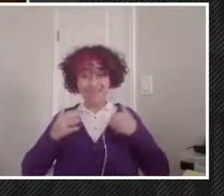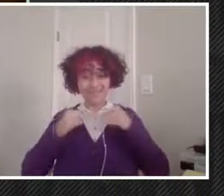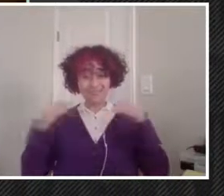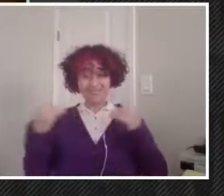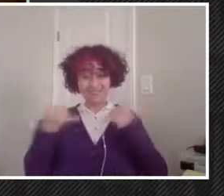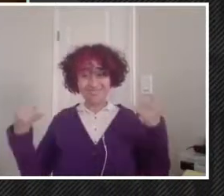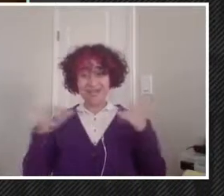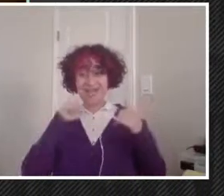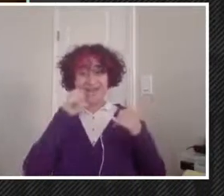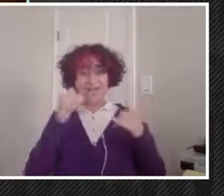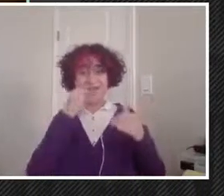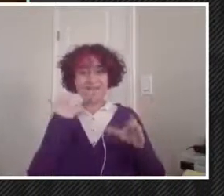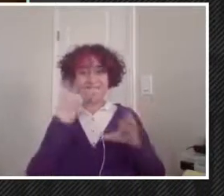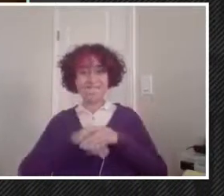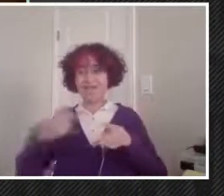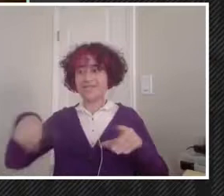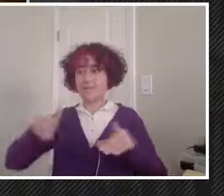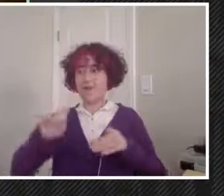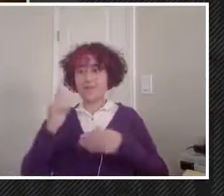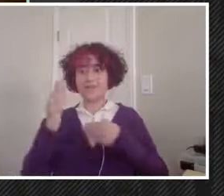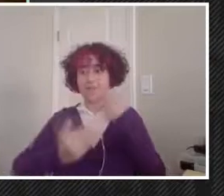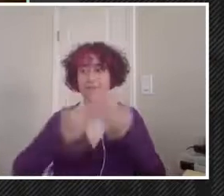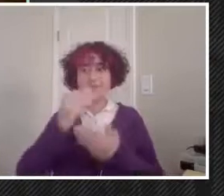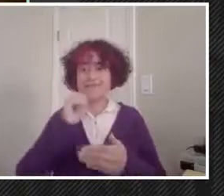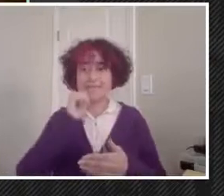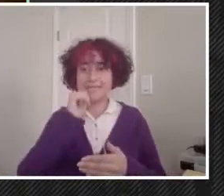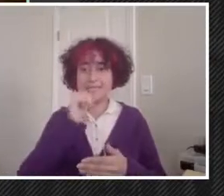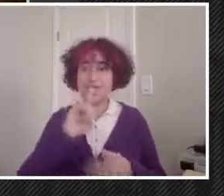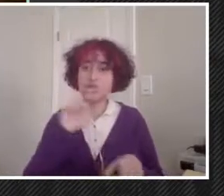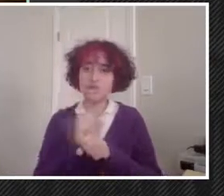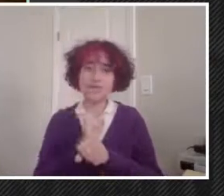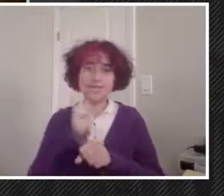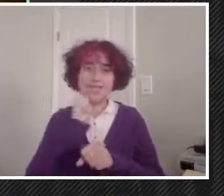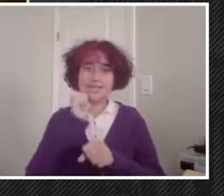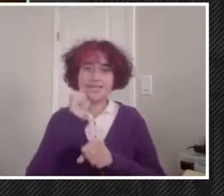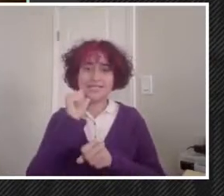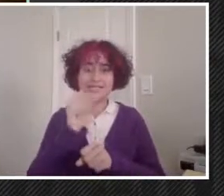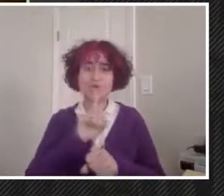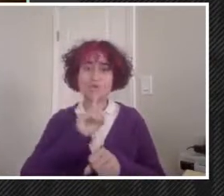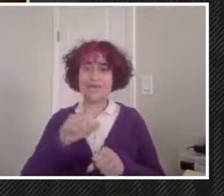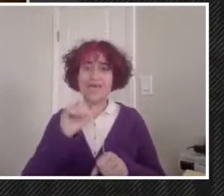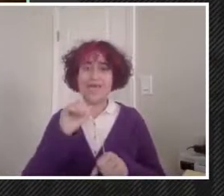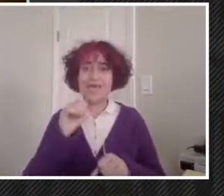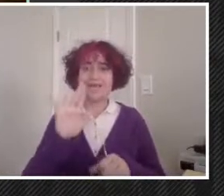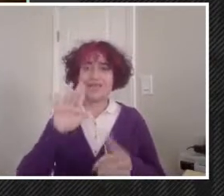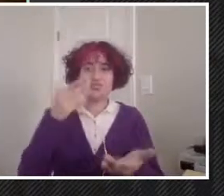process, then it's not genuine and it's not authentic. And as a result, it's ineffective.